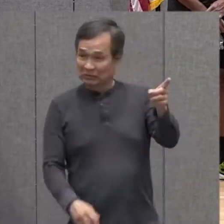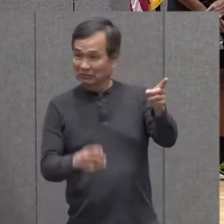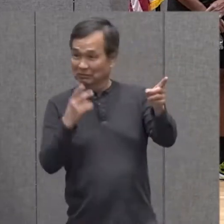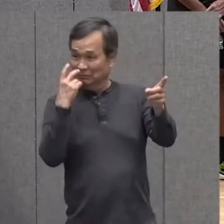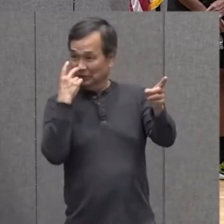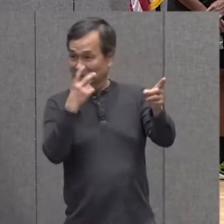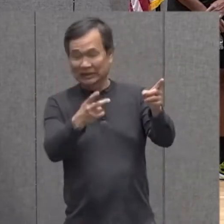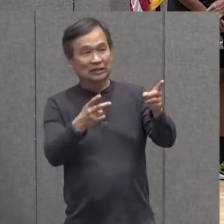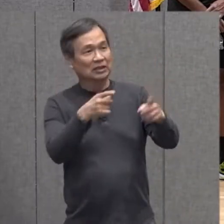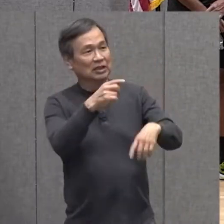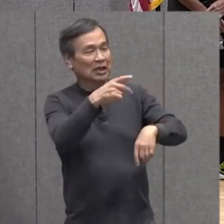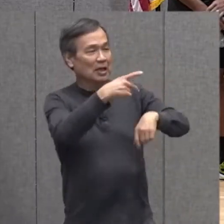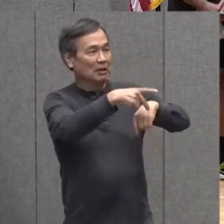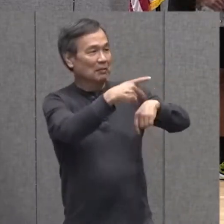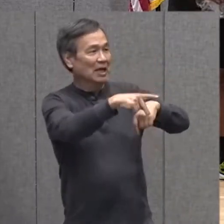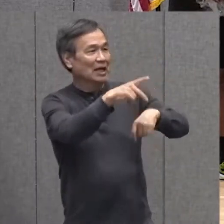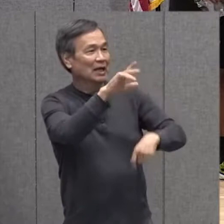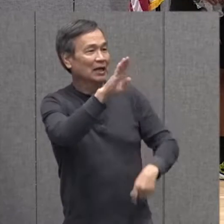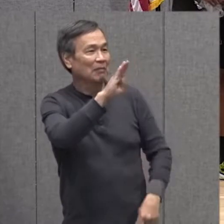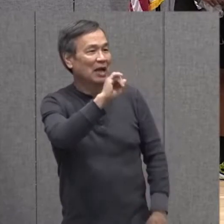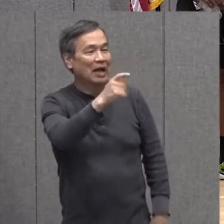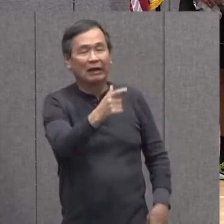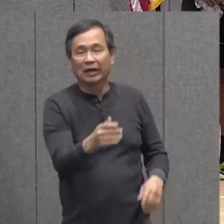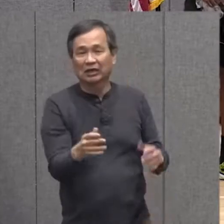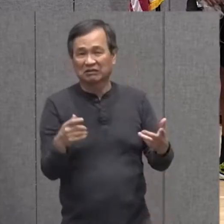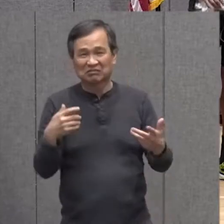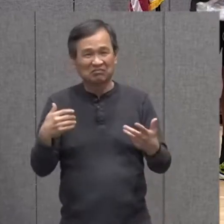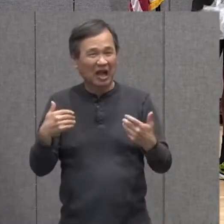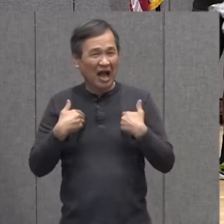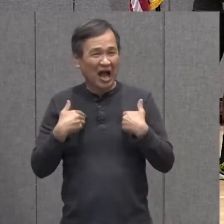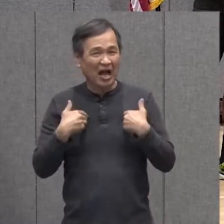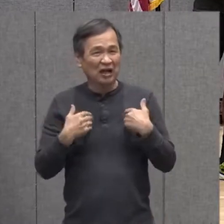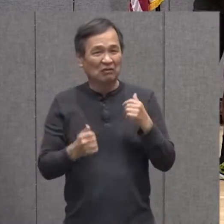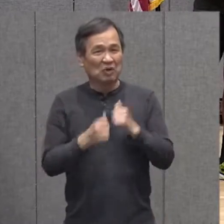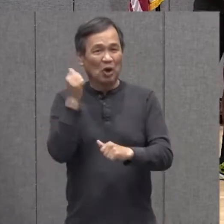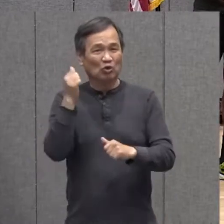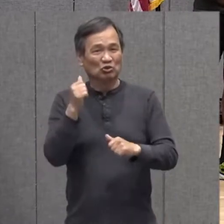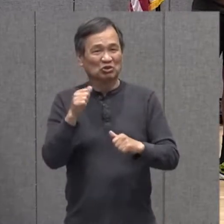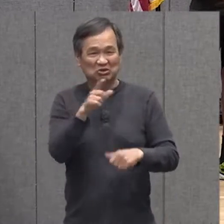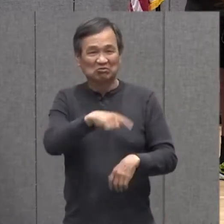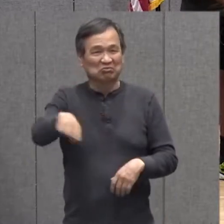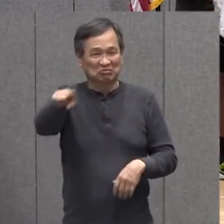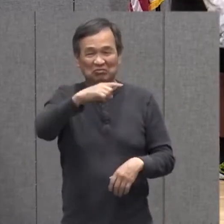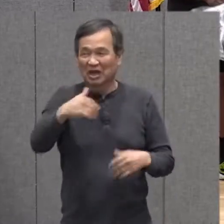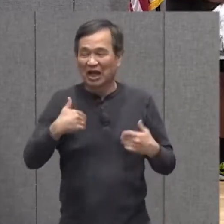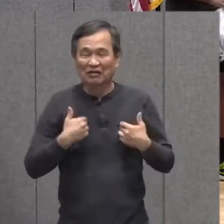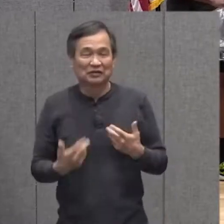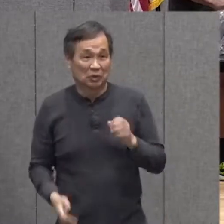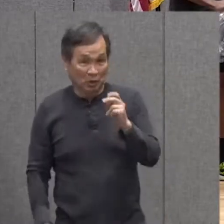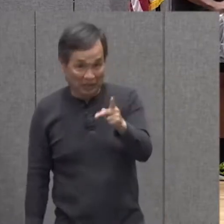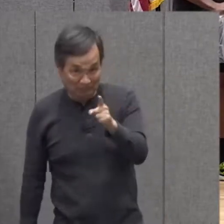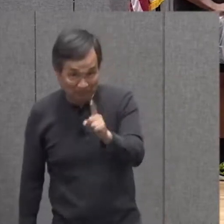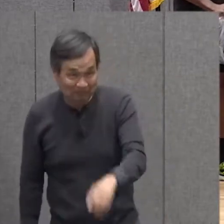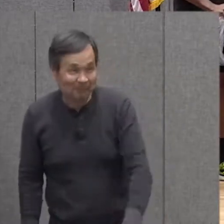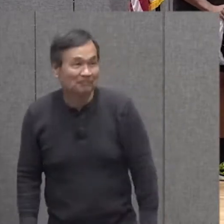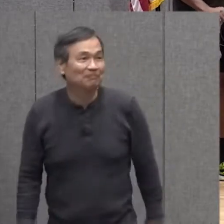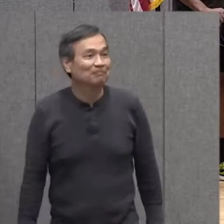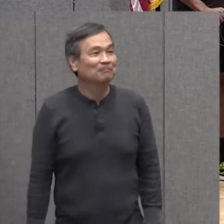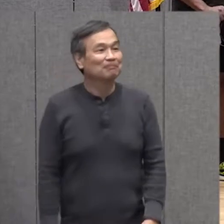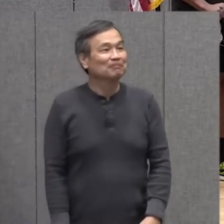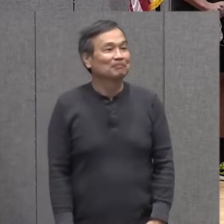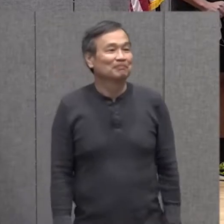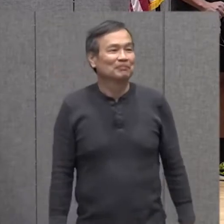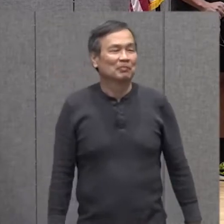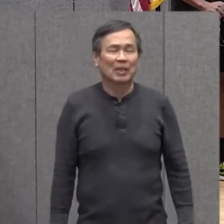us, a plastic bag is more accessible. So that's what we're using today. Pero para nosotros es más fácil con una bolsa plástica y eso es lo que vamos a